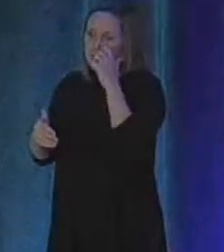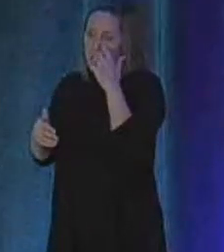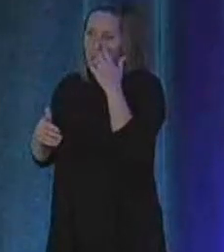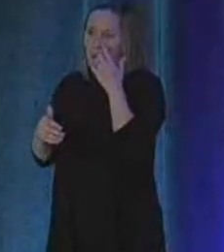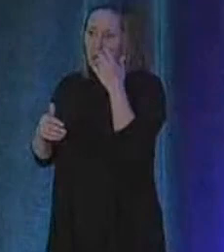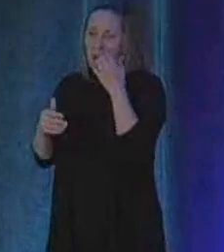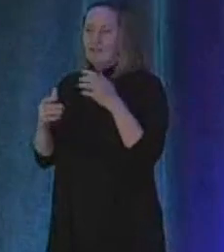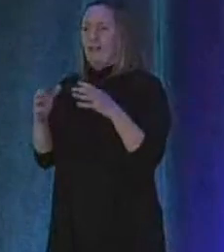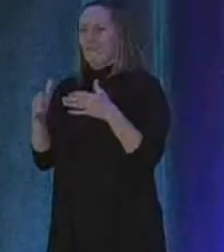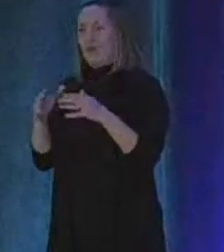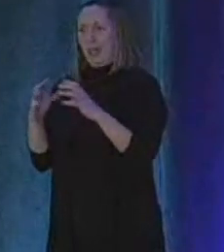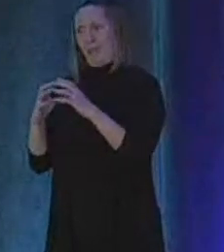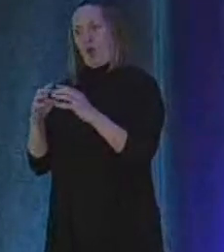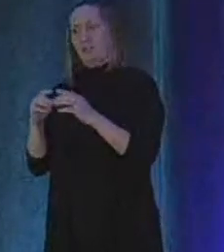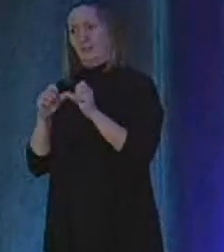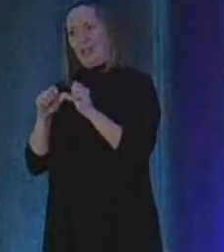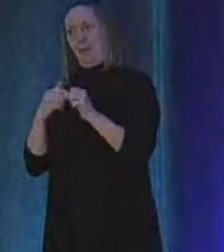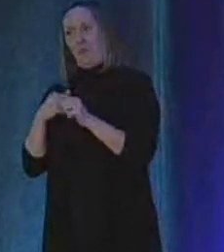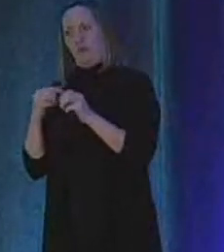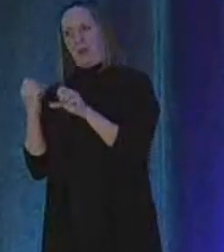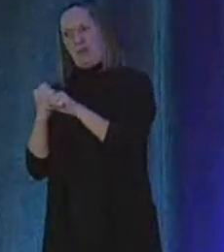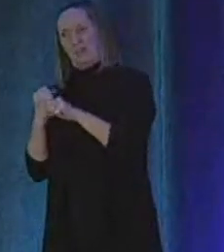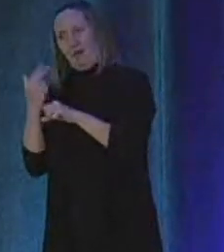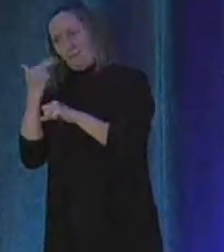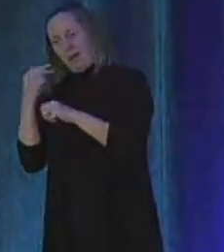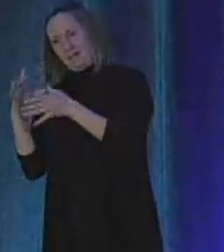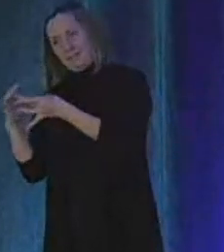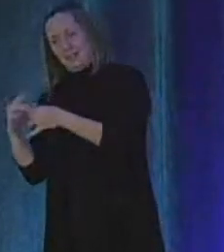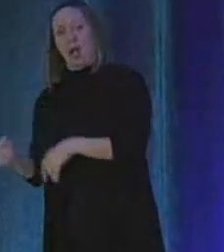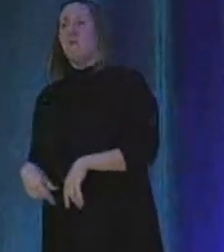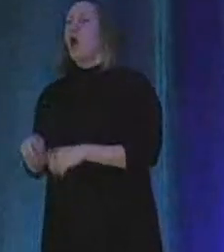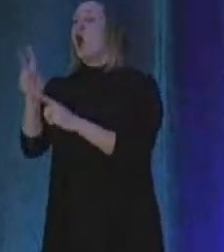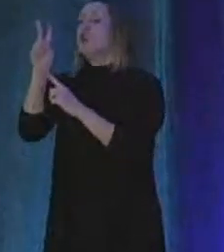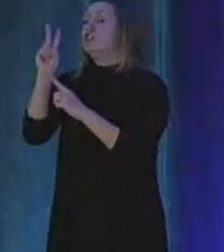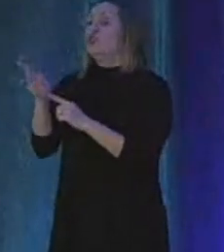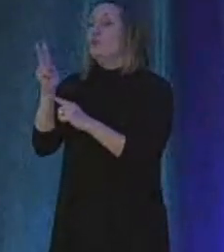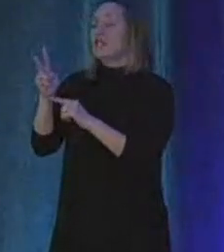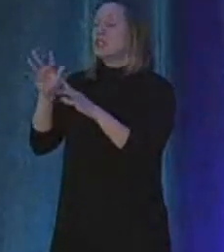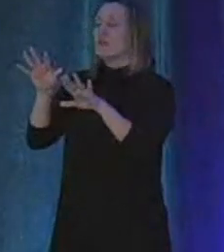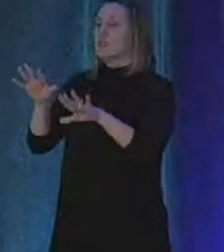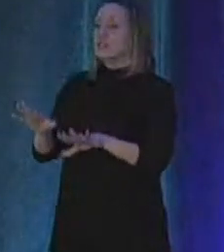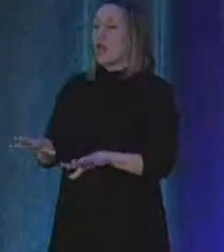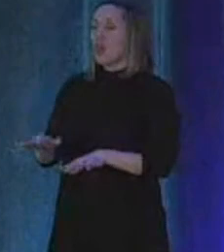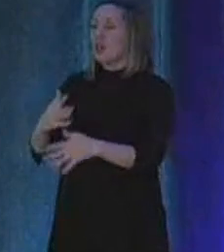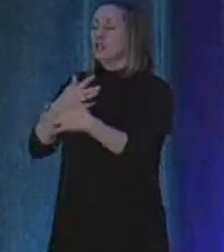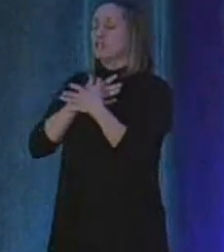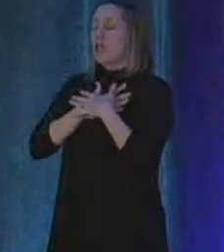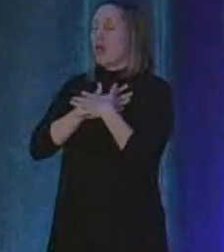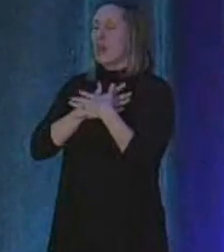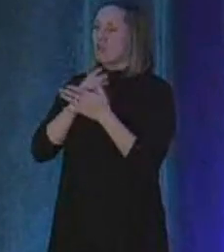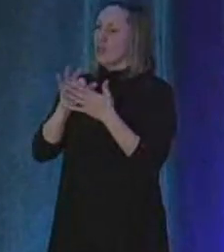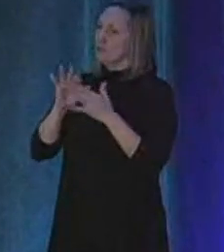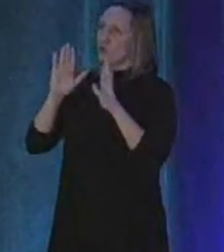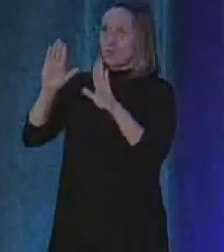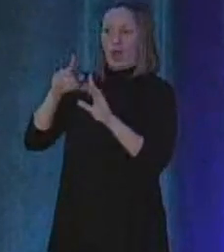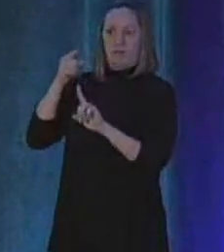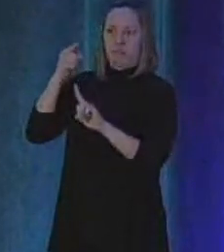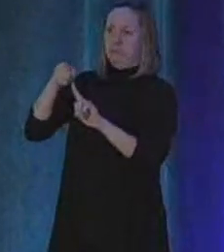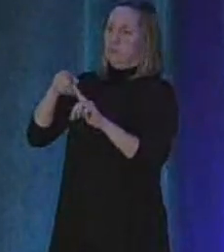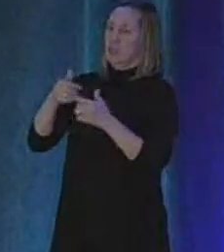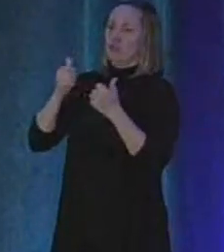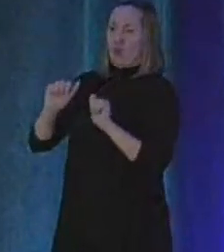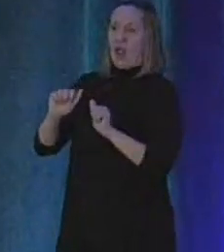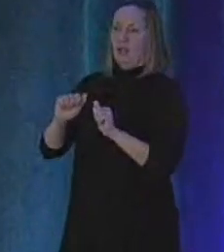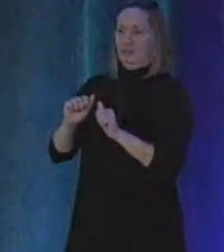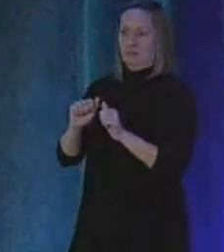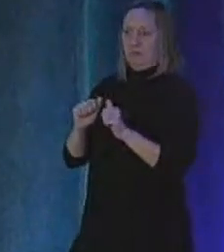puns. But 2 minutes of stillness is what I usually recommend to folks as a great time box who haven't tried out this